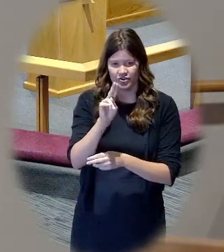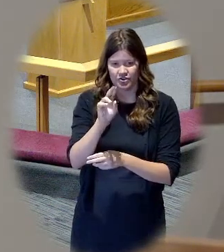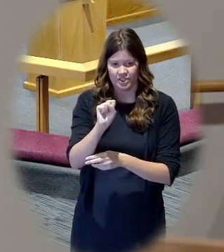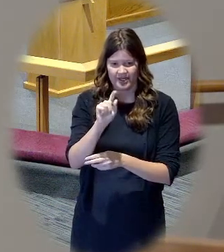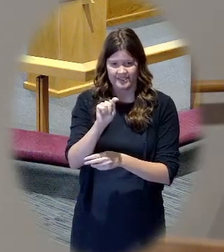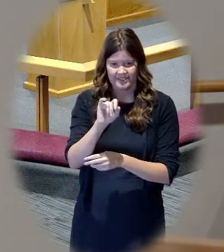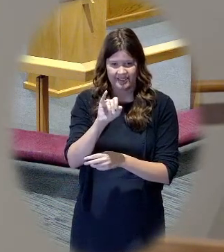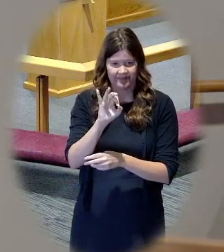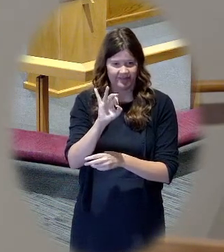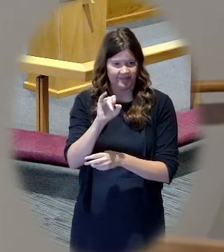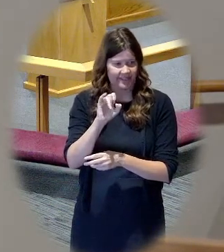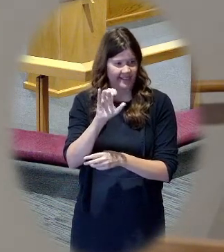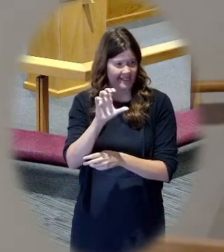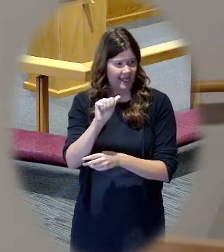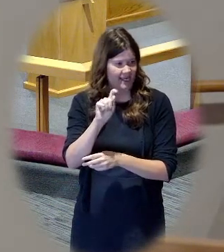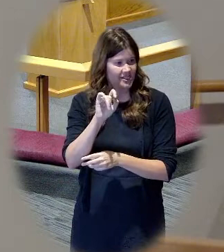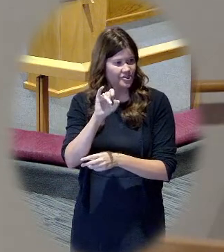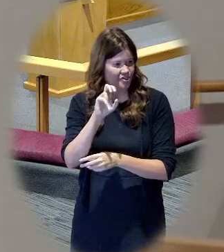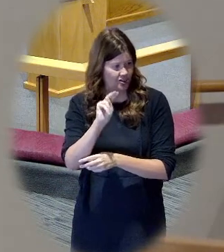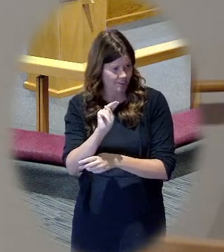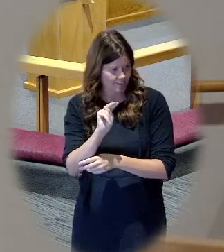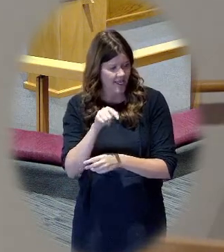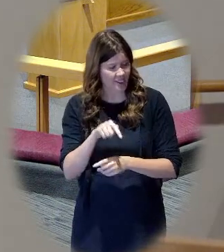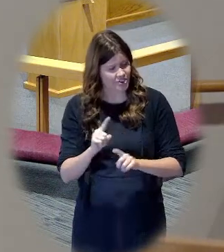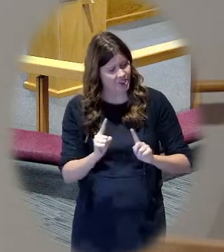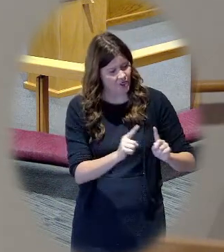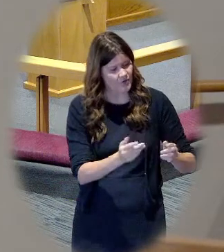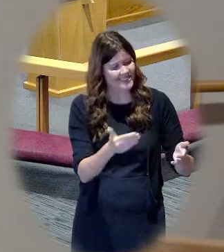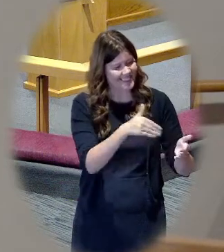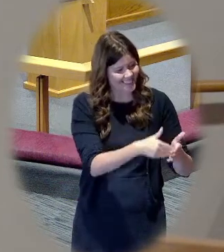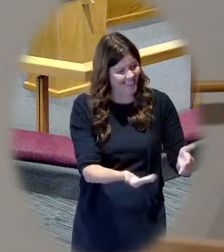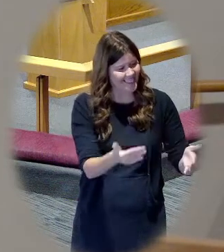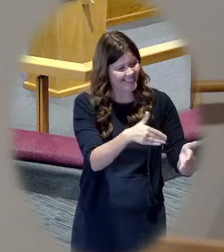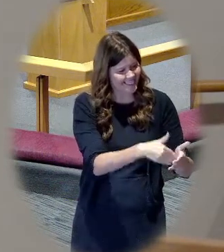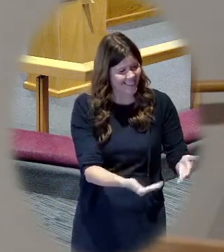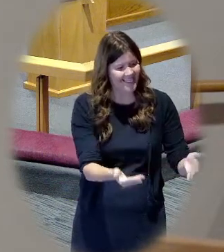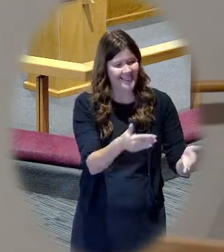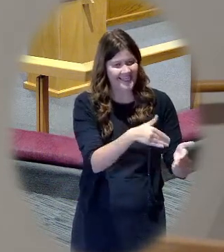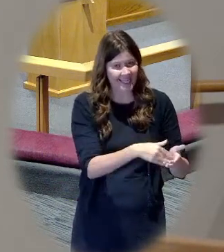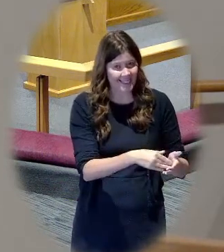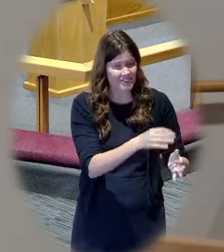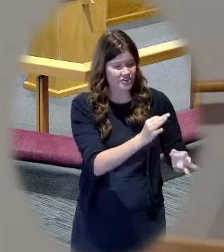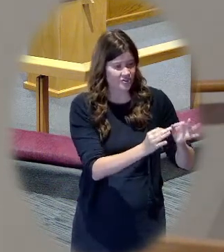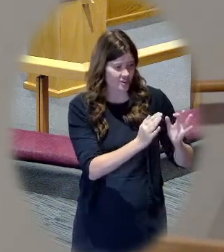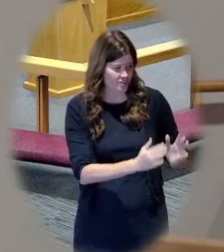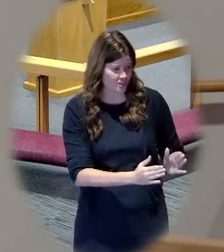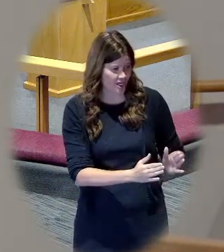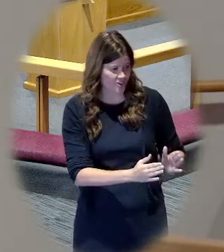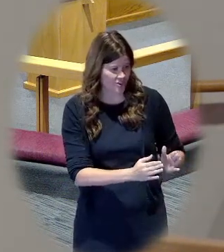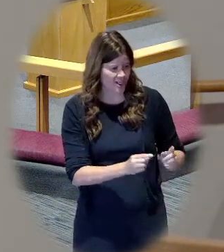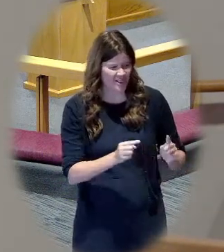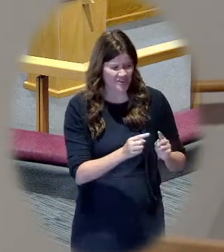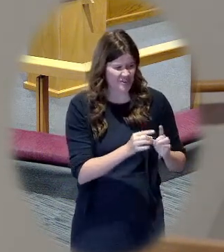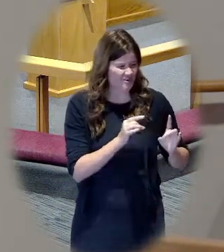She goes to this judge for justification over and over and over again through this crooked judge to give